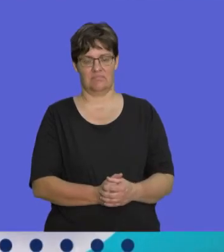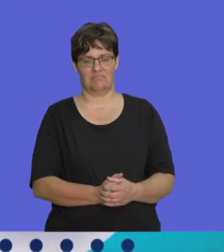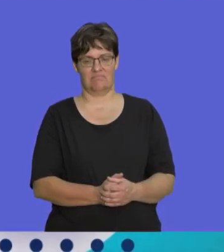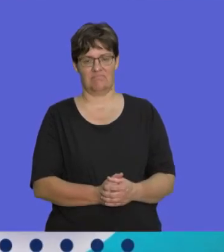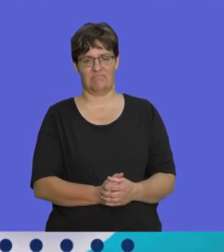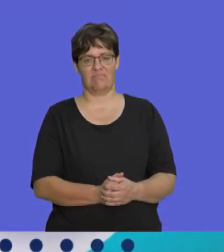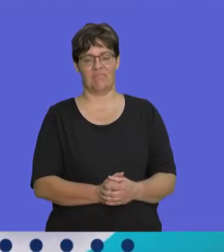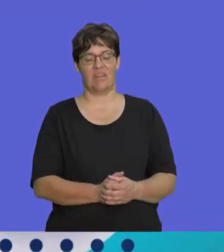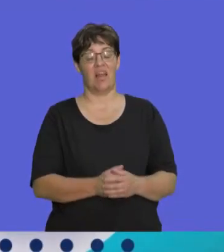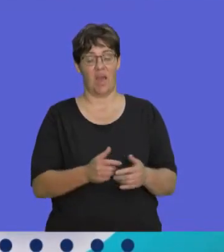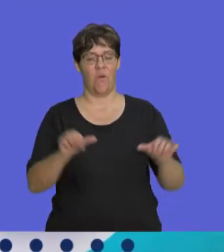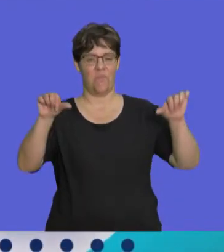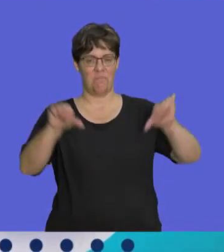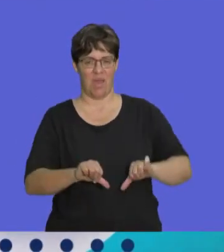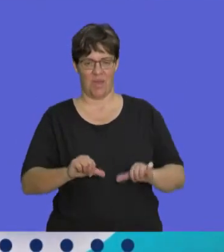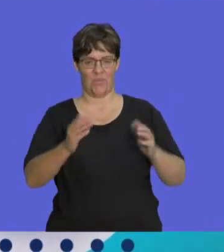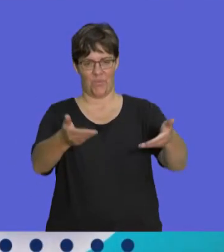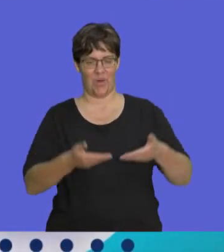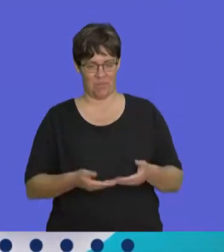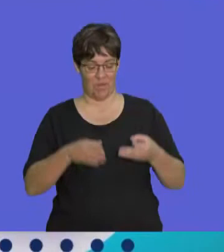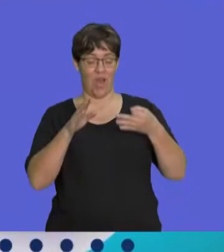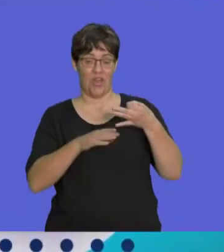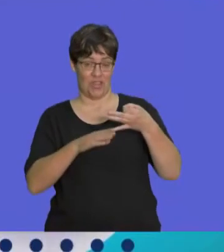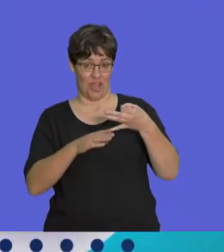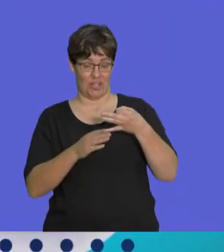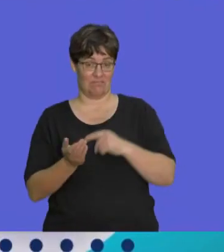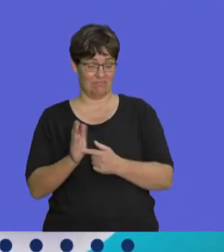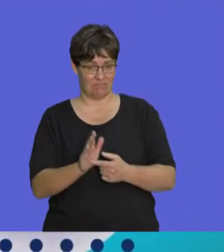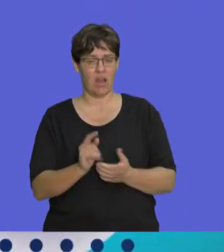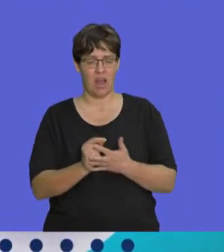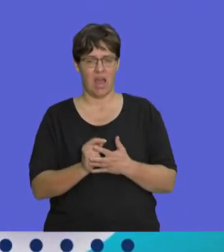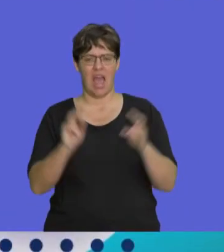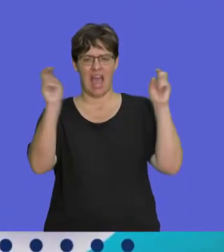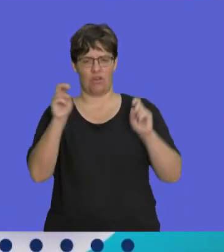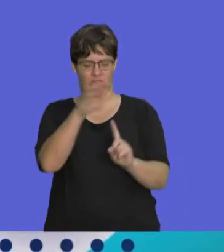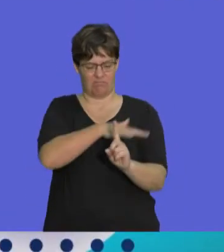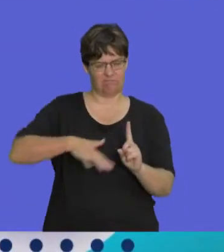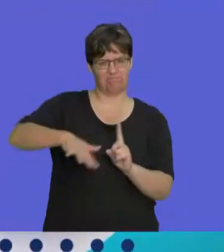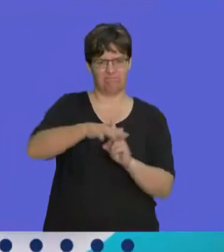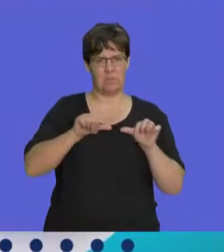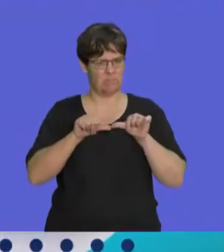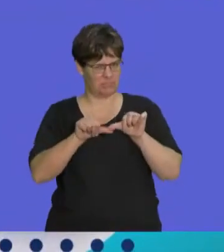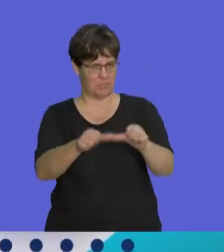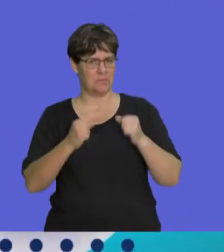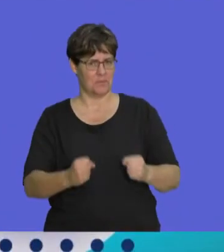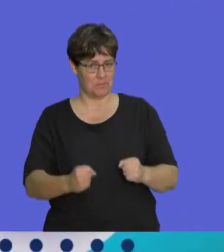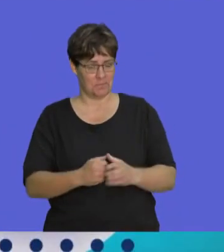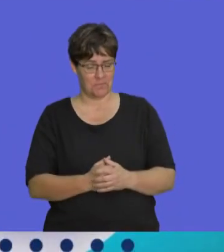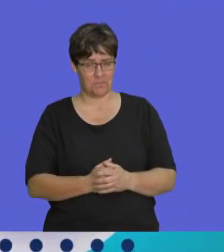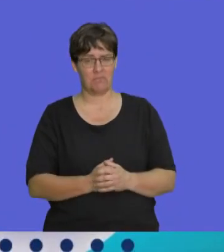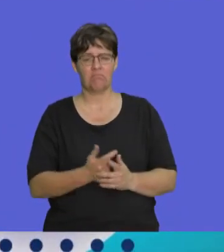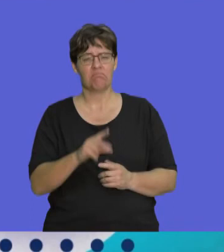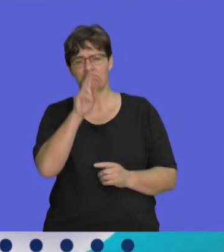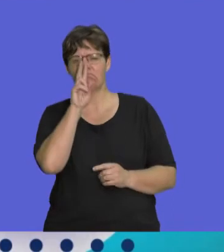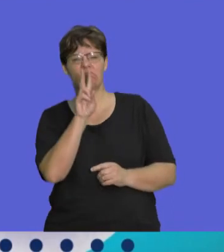Welcome to our third and final segment of our session. We're still talking electric fields. We've managed to look at the concept